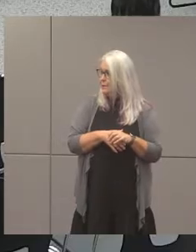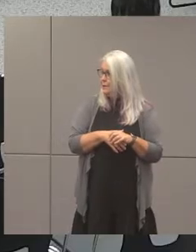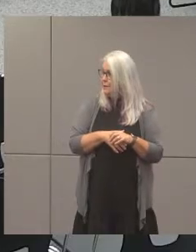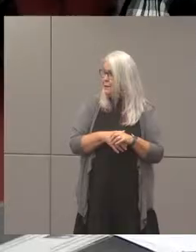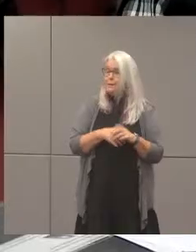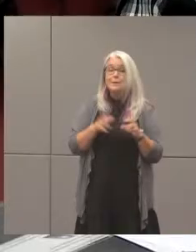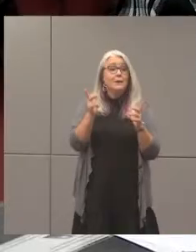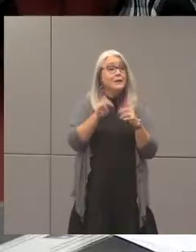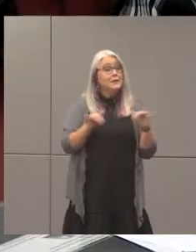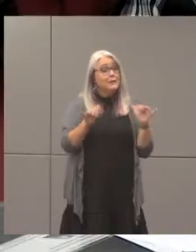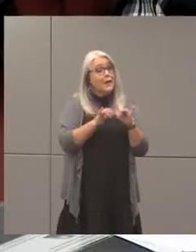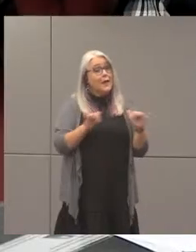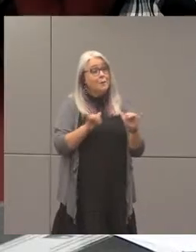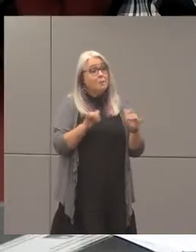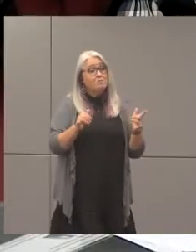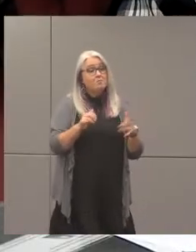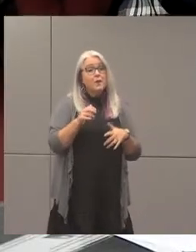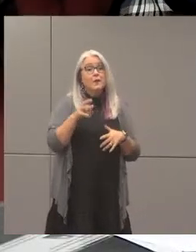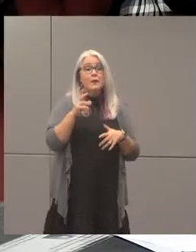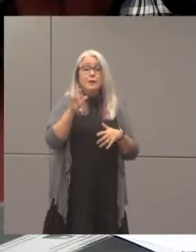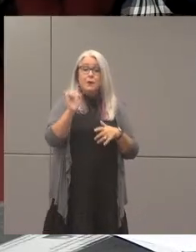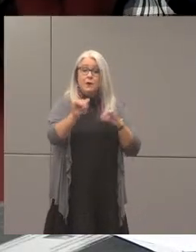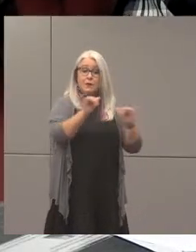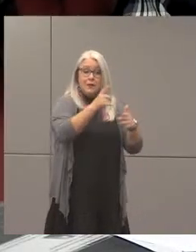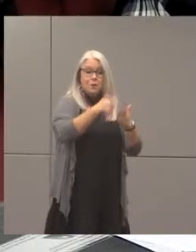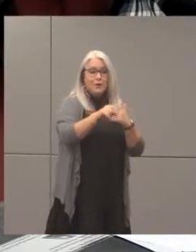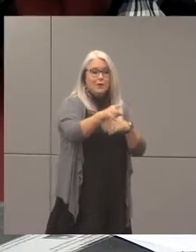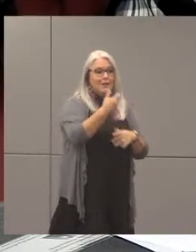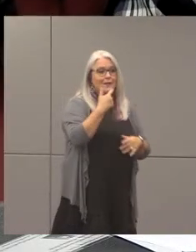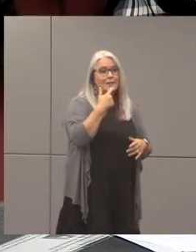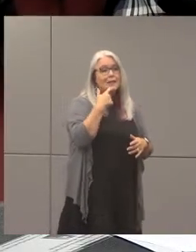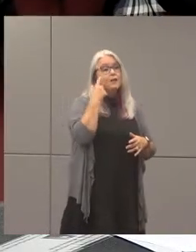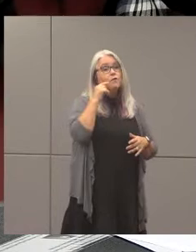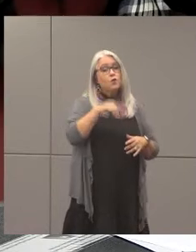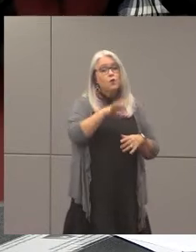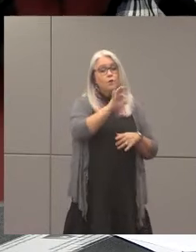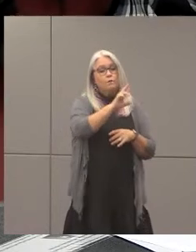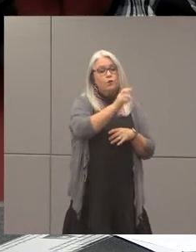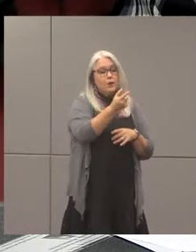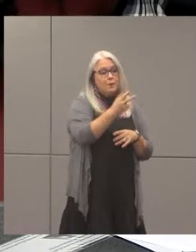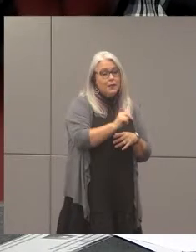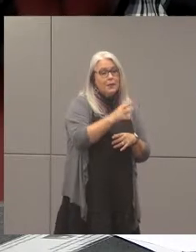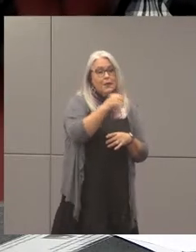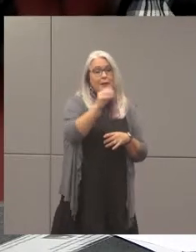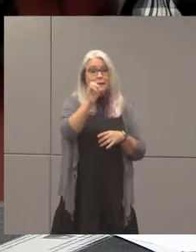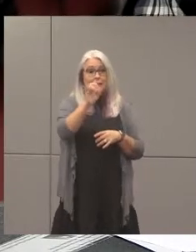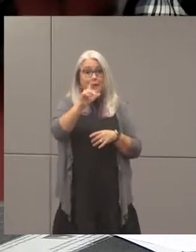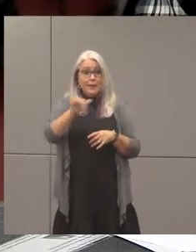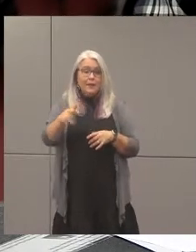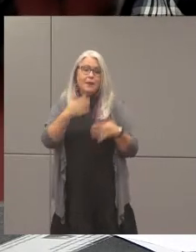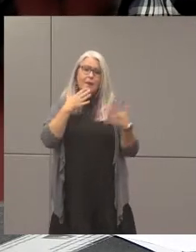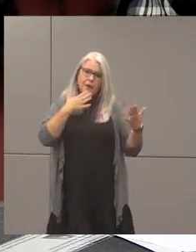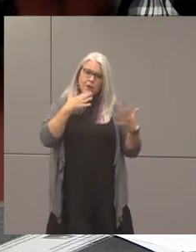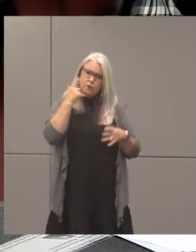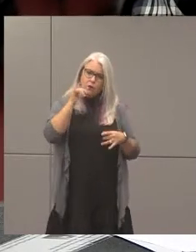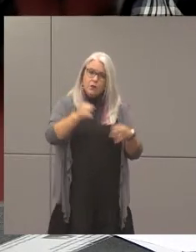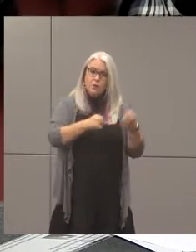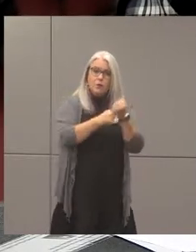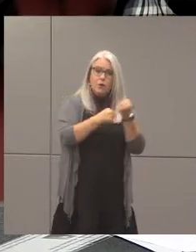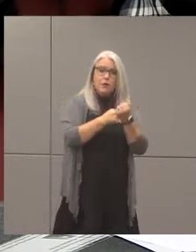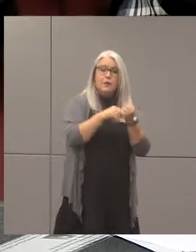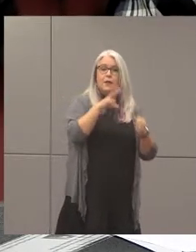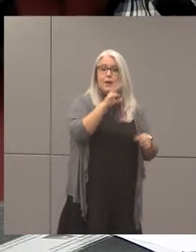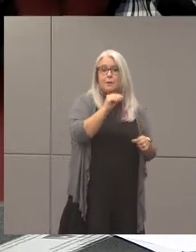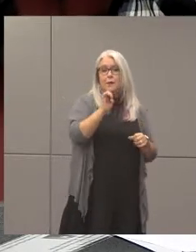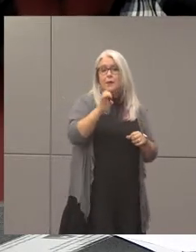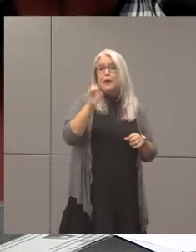Same thing, what Trustee Daly and Freeman said. Also, thank you guys for supporting me with the MASB